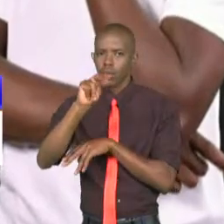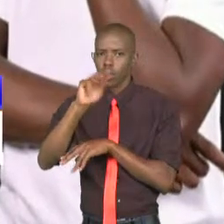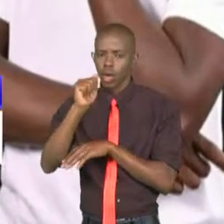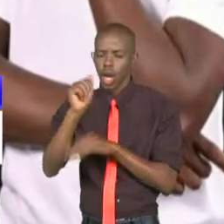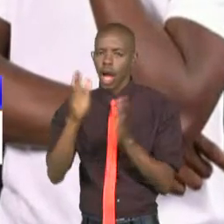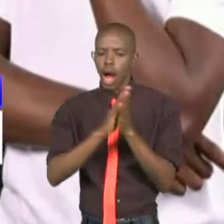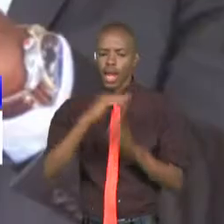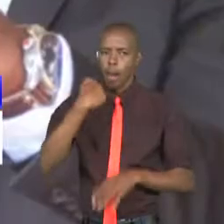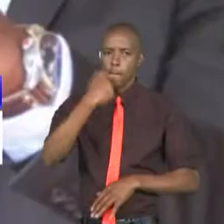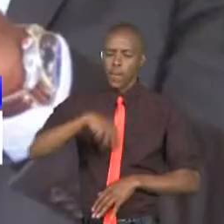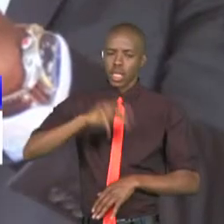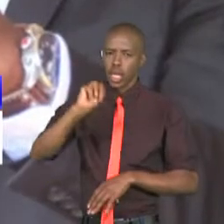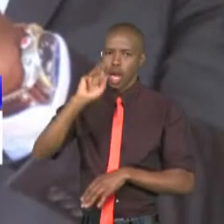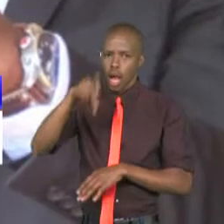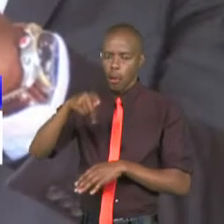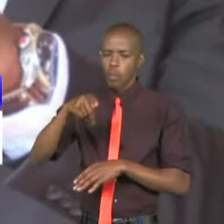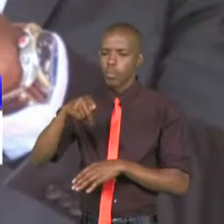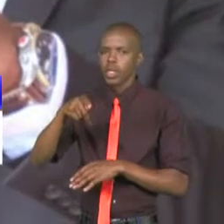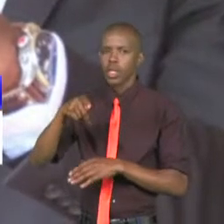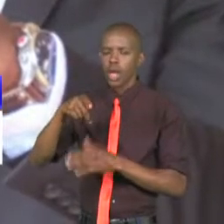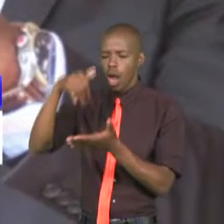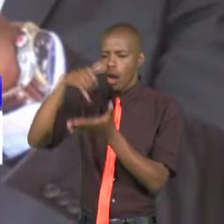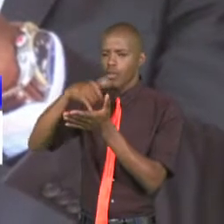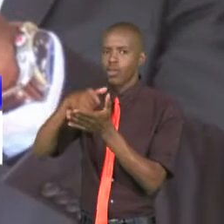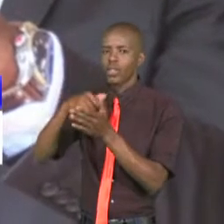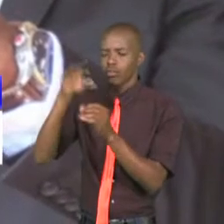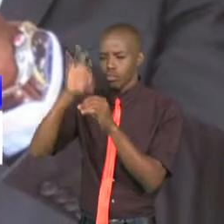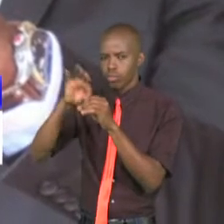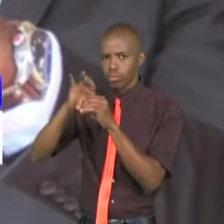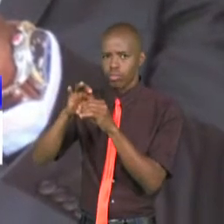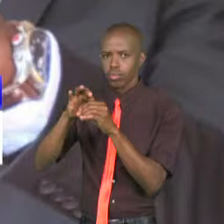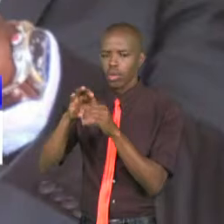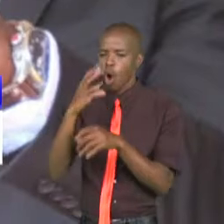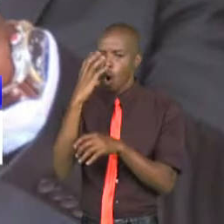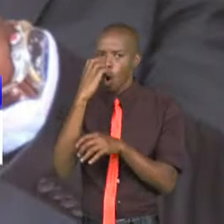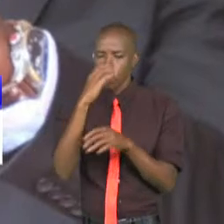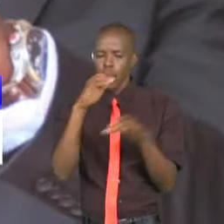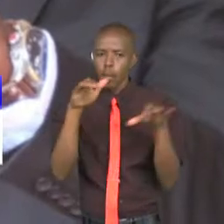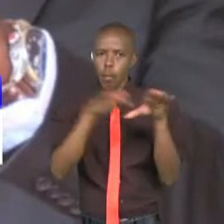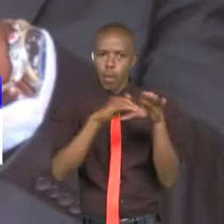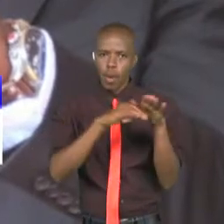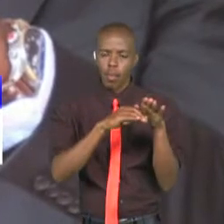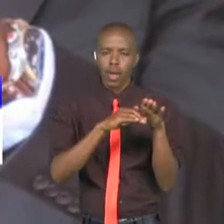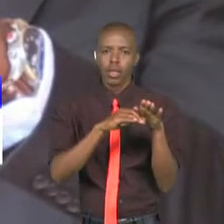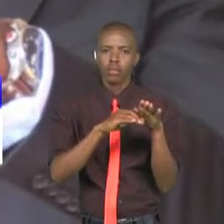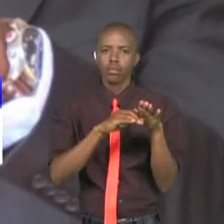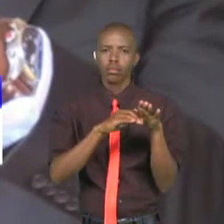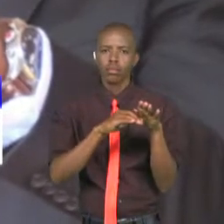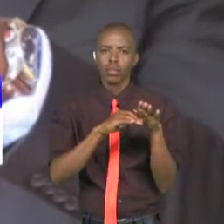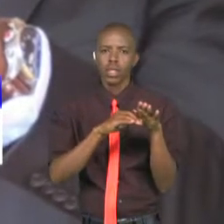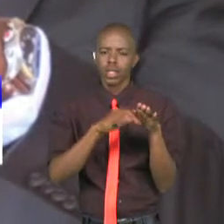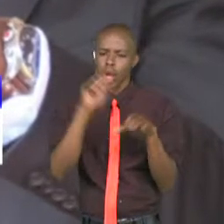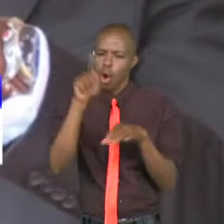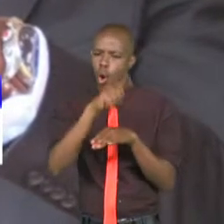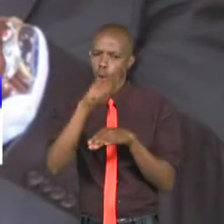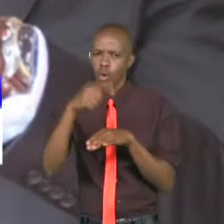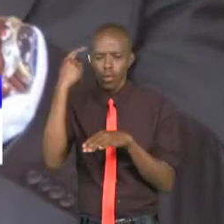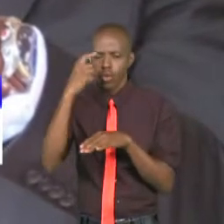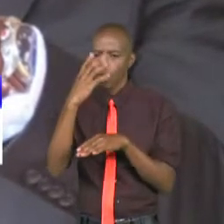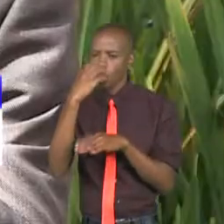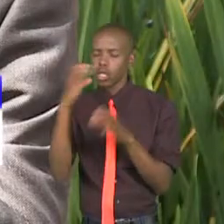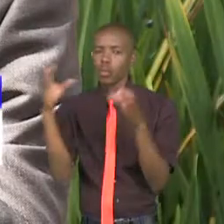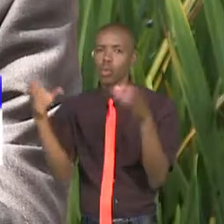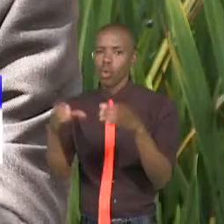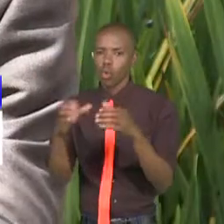Aisha Jumo had a big part in the election of Faisal, who was an ODM member. Experts allude that was a big mistake for the ODM